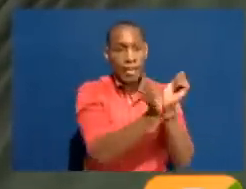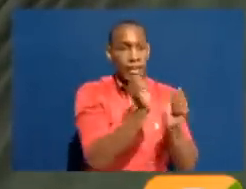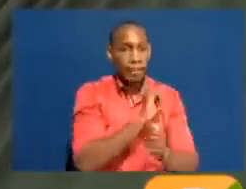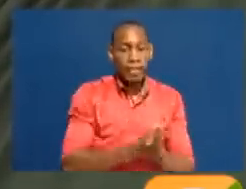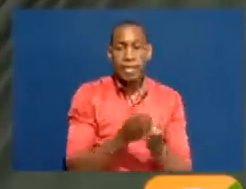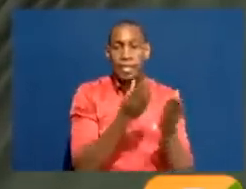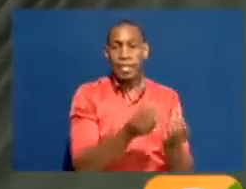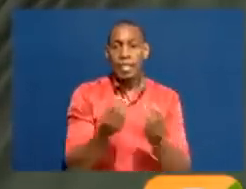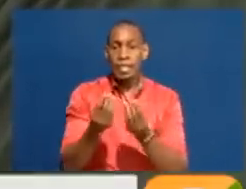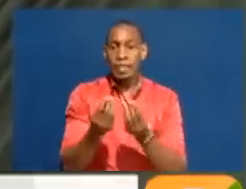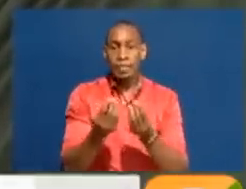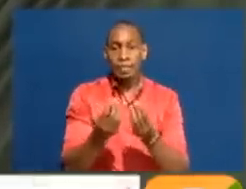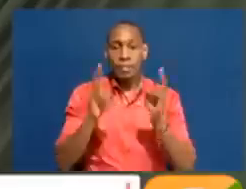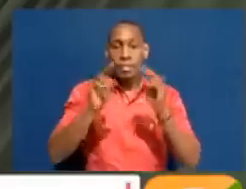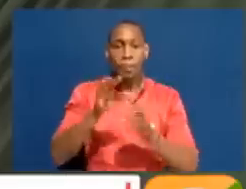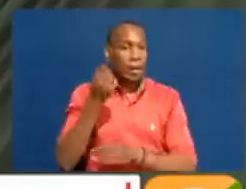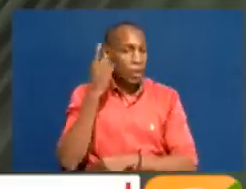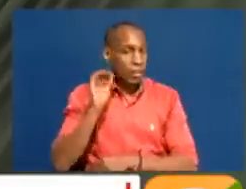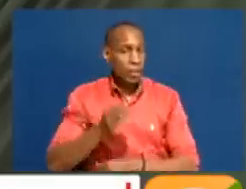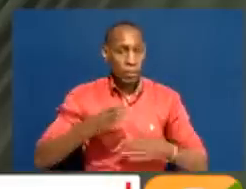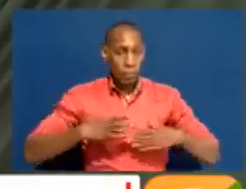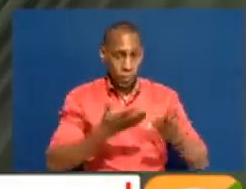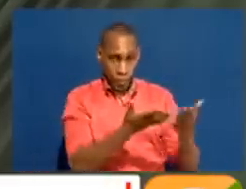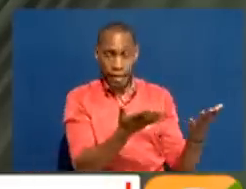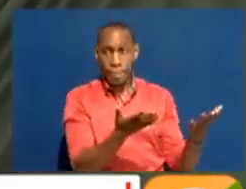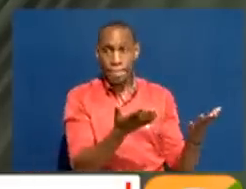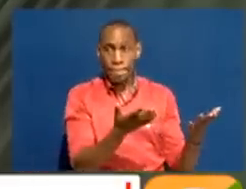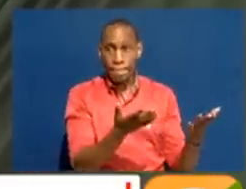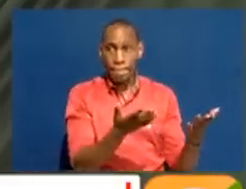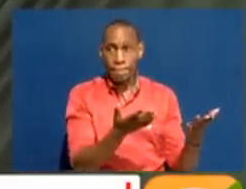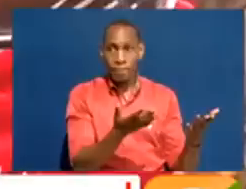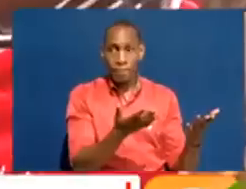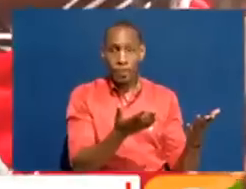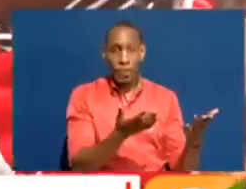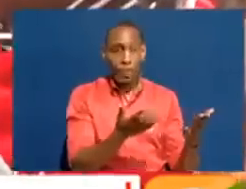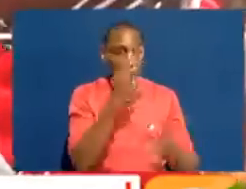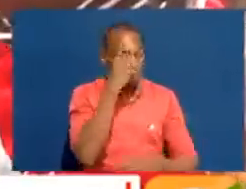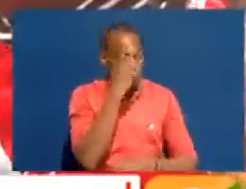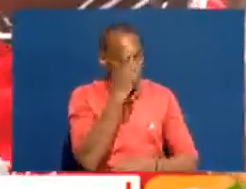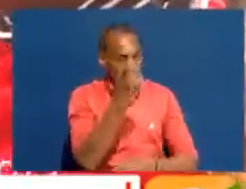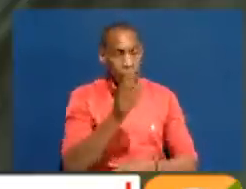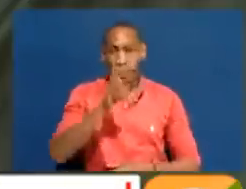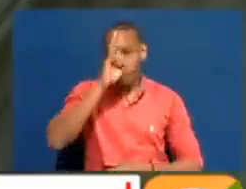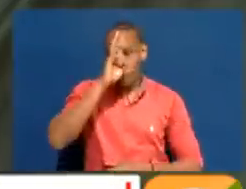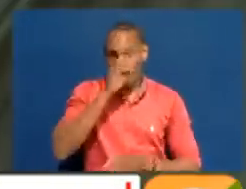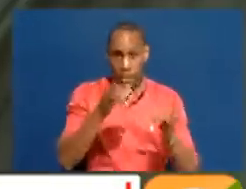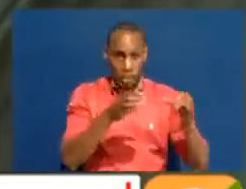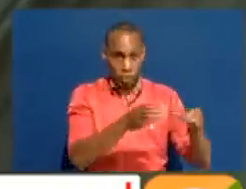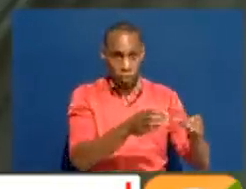very simple thing you don't understand. These people are having hallucinations. The police